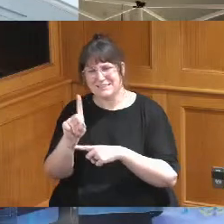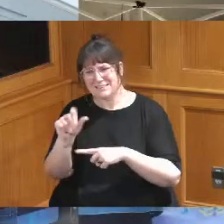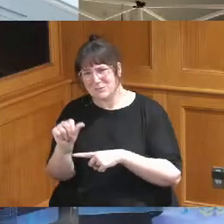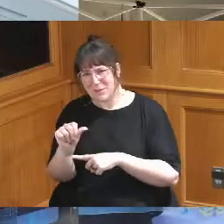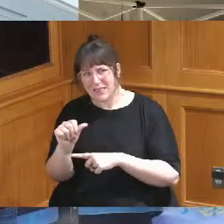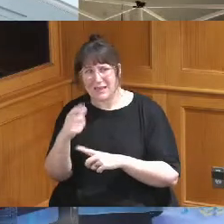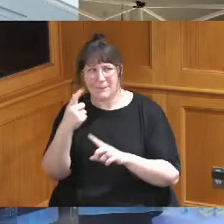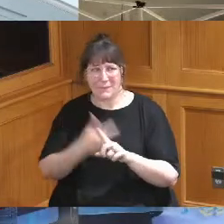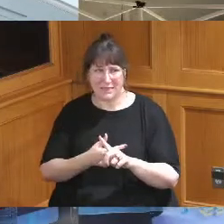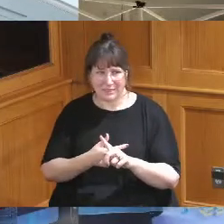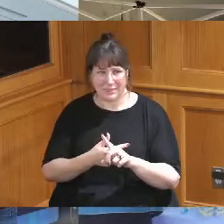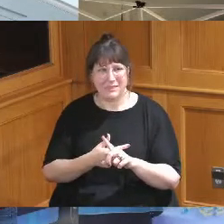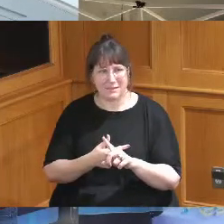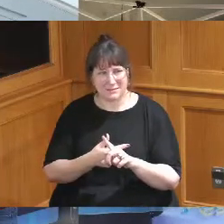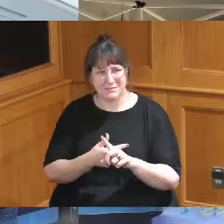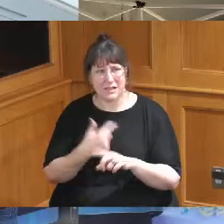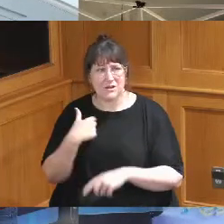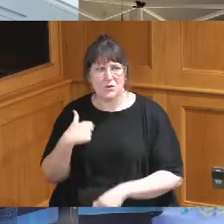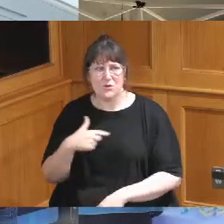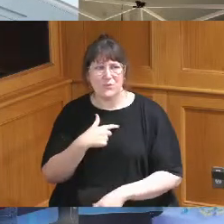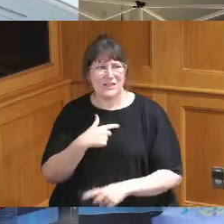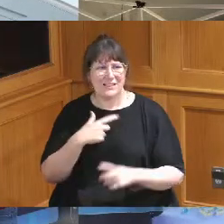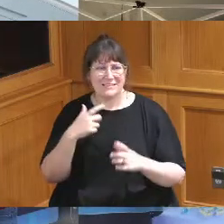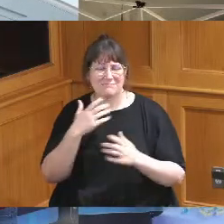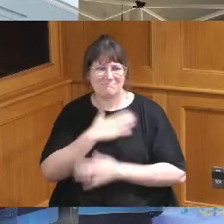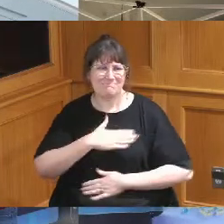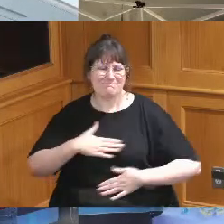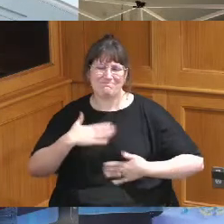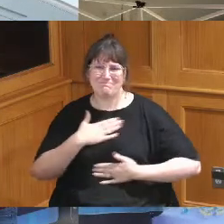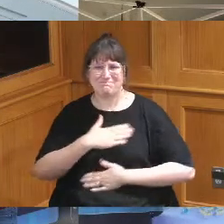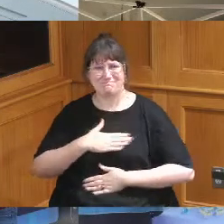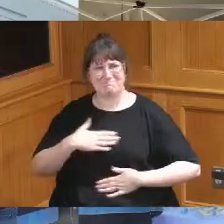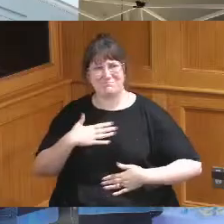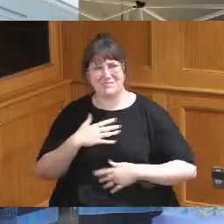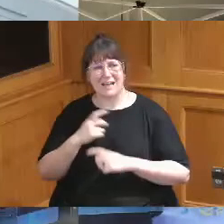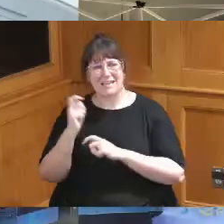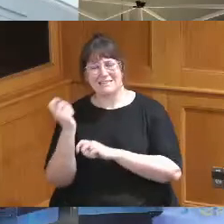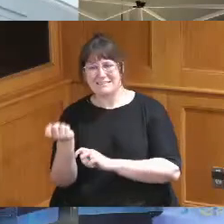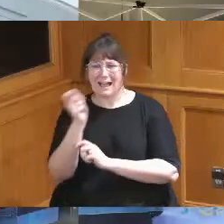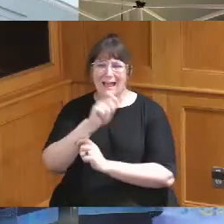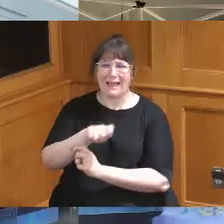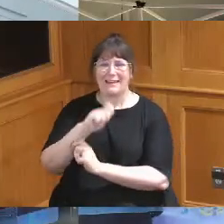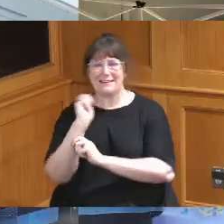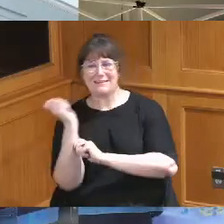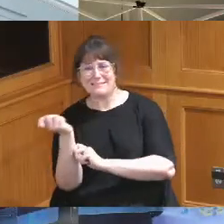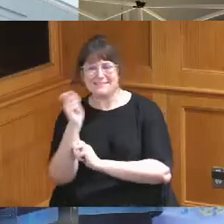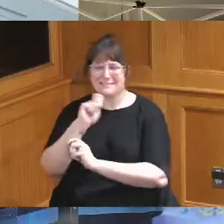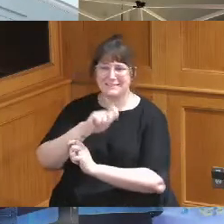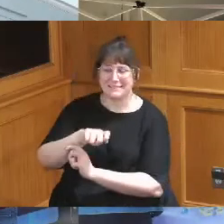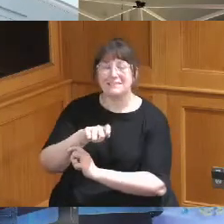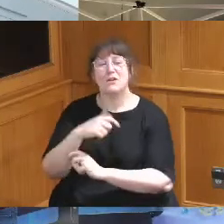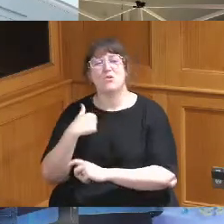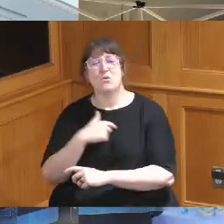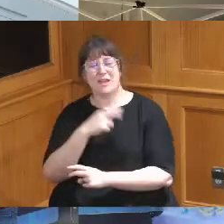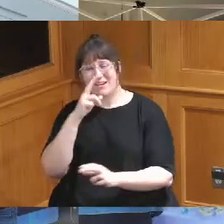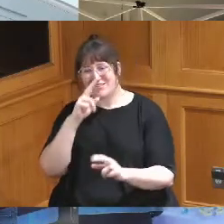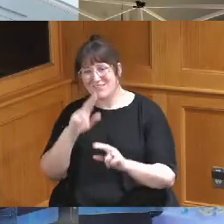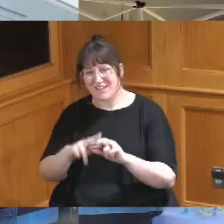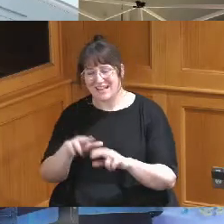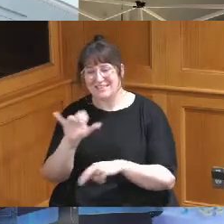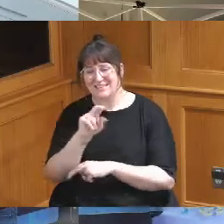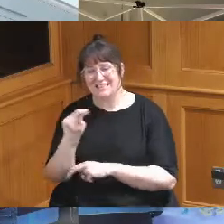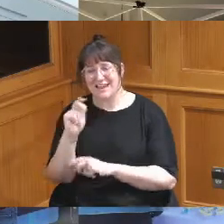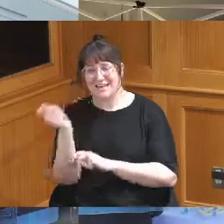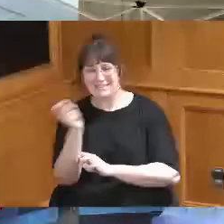Disability Month. And we just had a great time, and we played tennis. I played tennis. We had fun. The Cincinnati